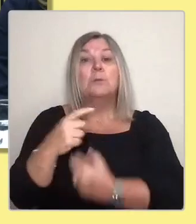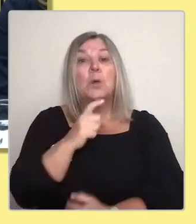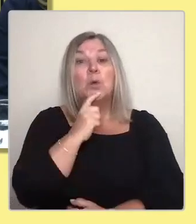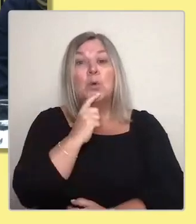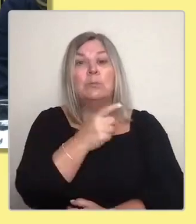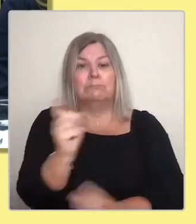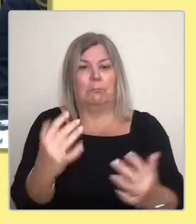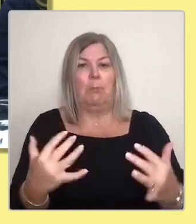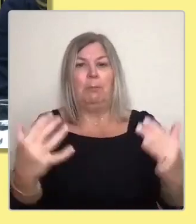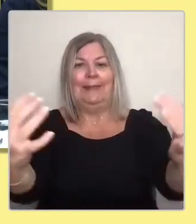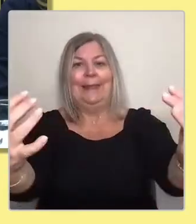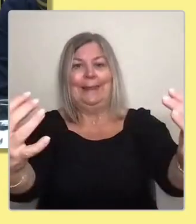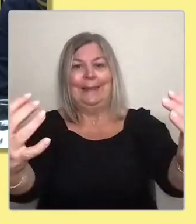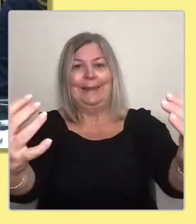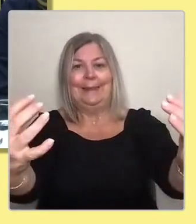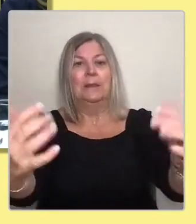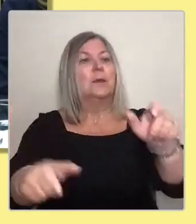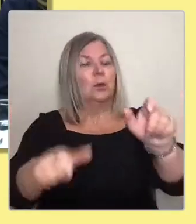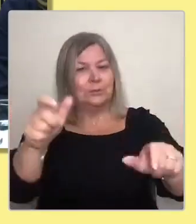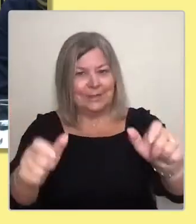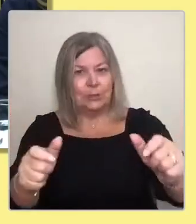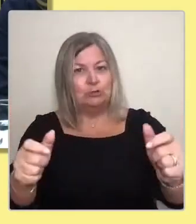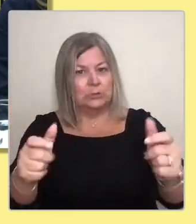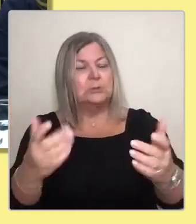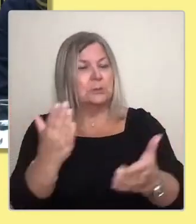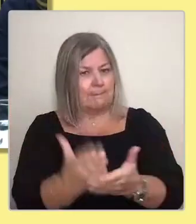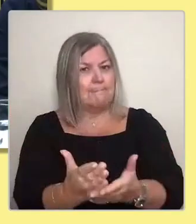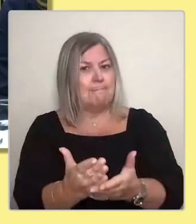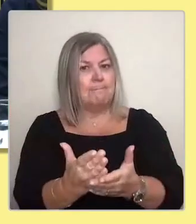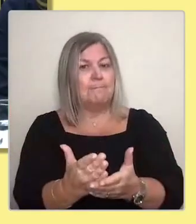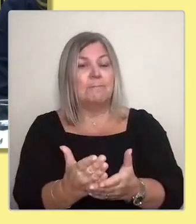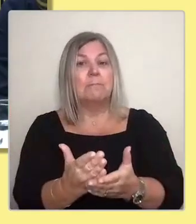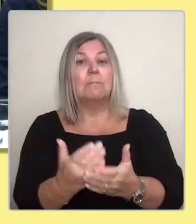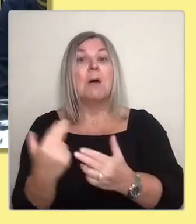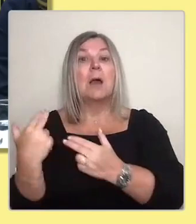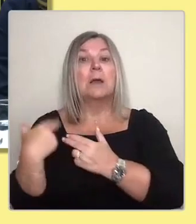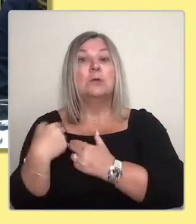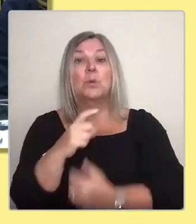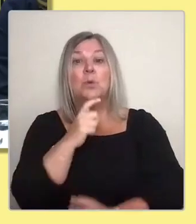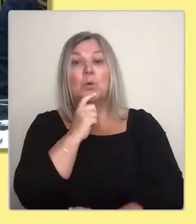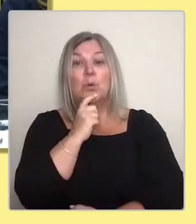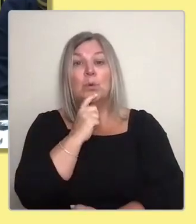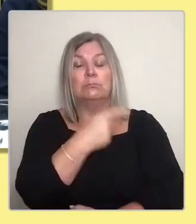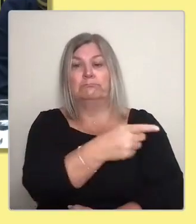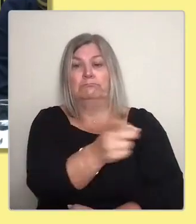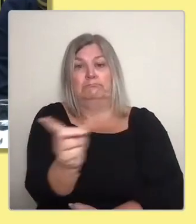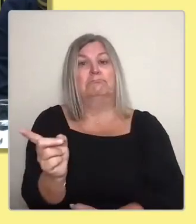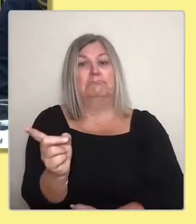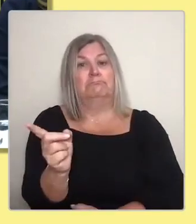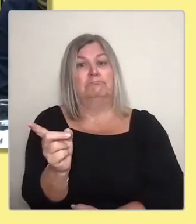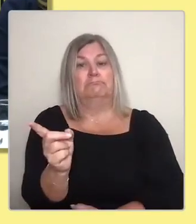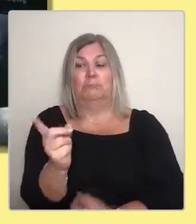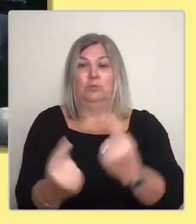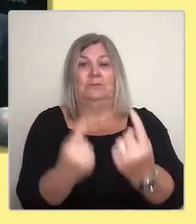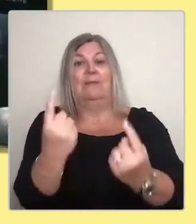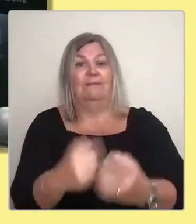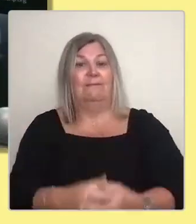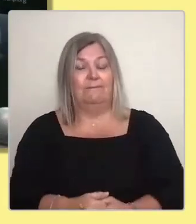accountable to constituents, yes. But we are ultimately accountable to you in the last and the first place.